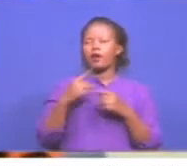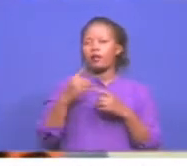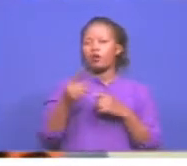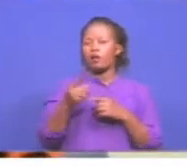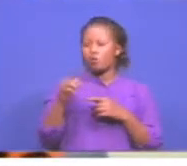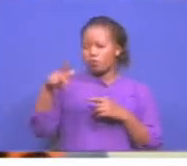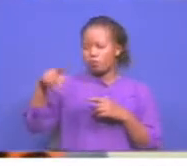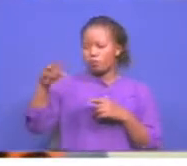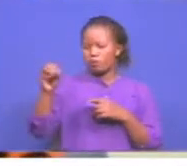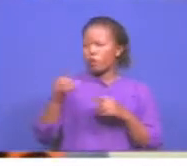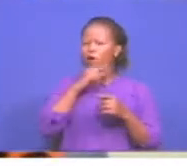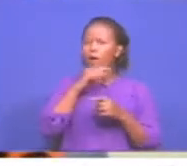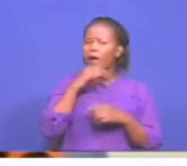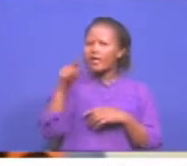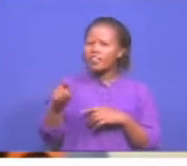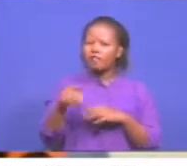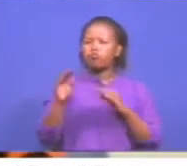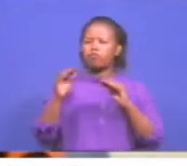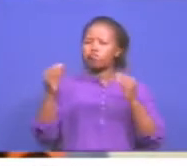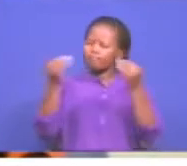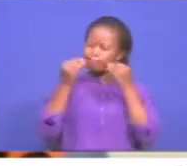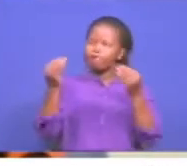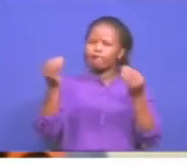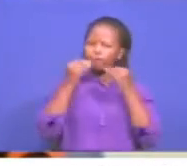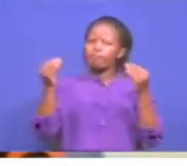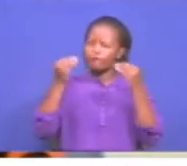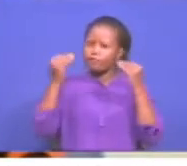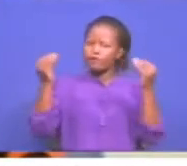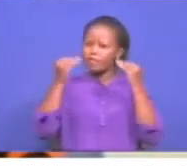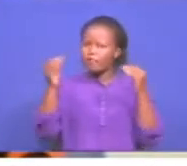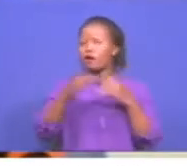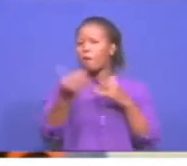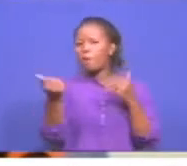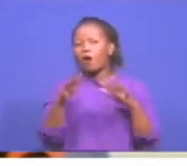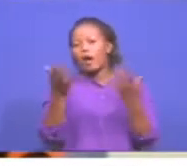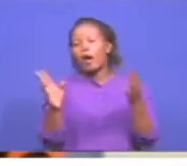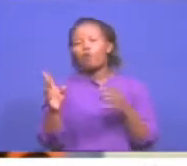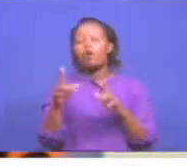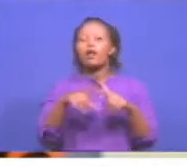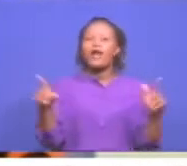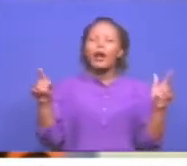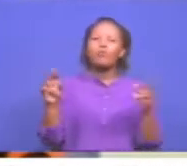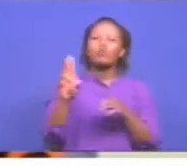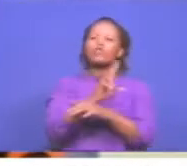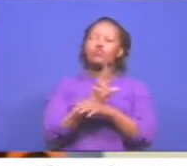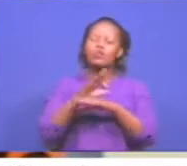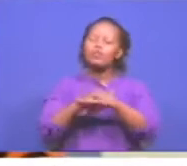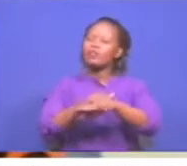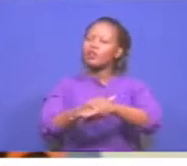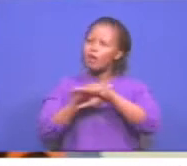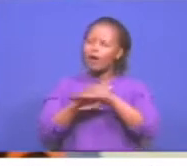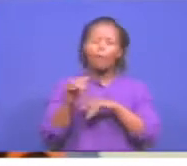was taught or trained us with a couple of others on language use, grammar, diction,